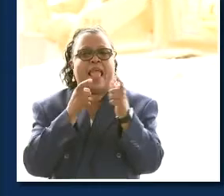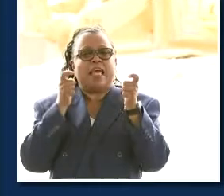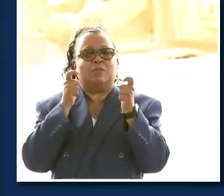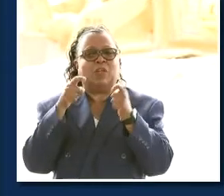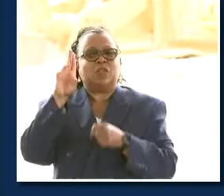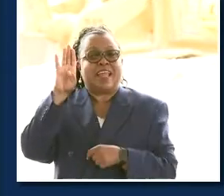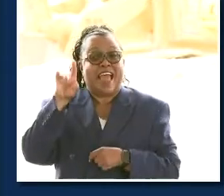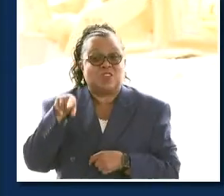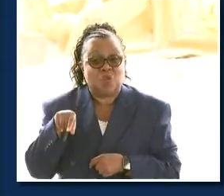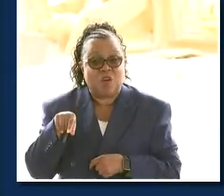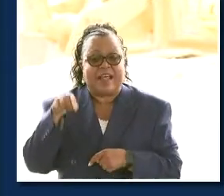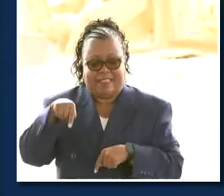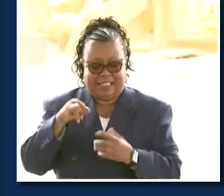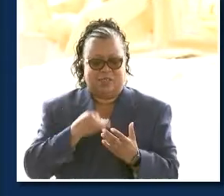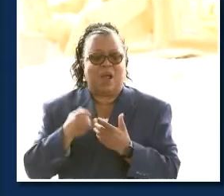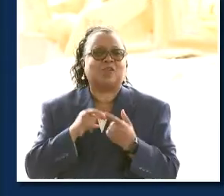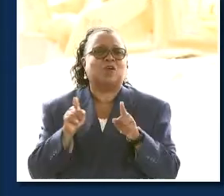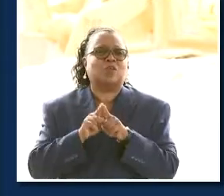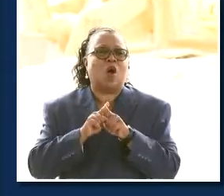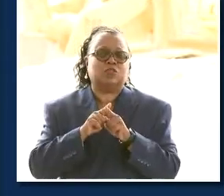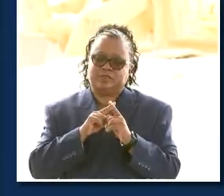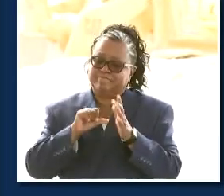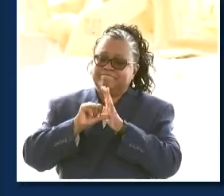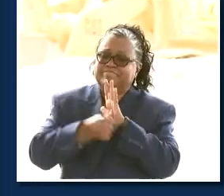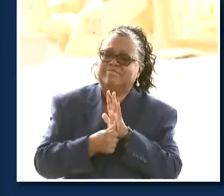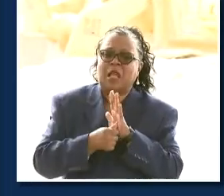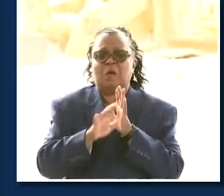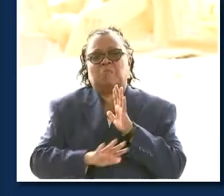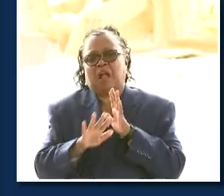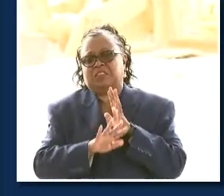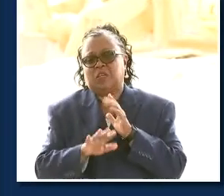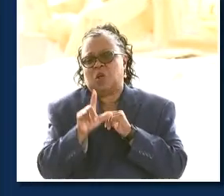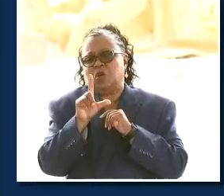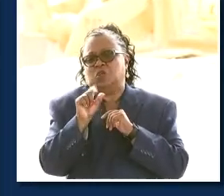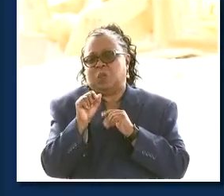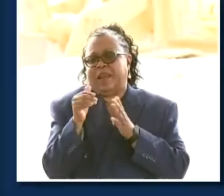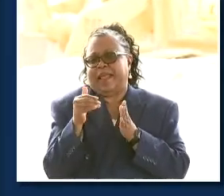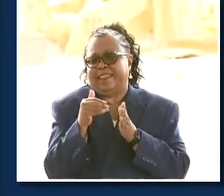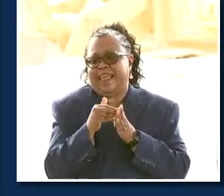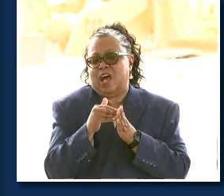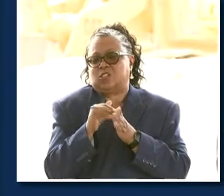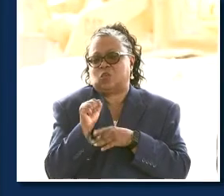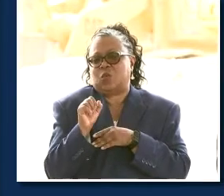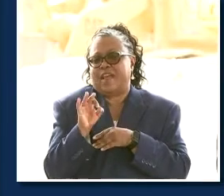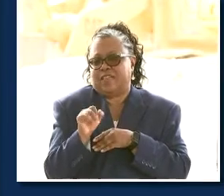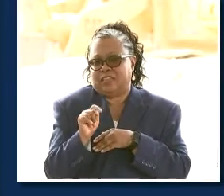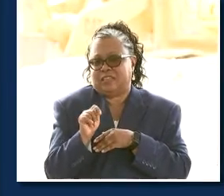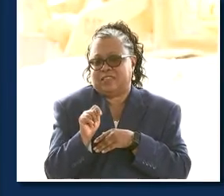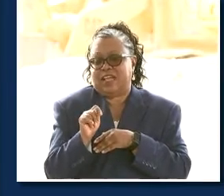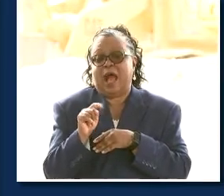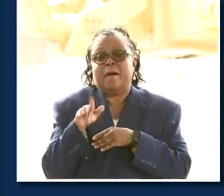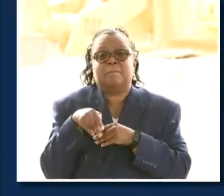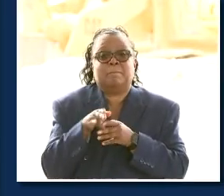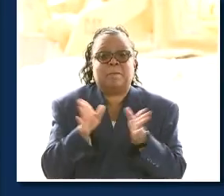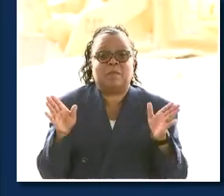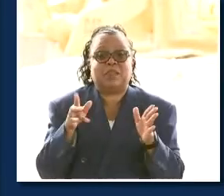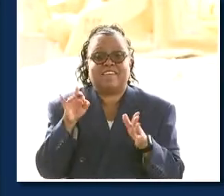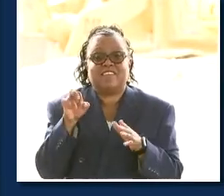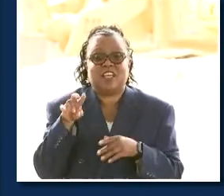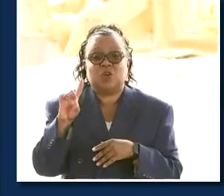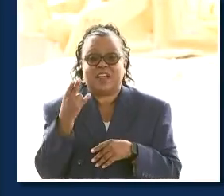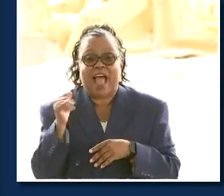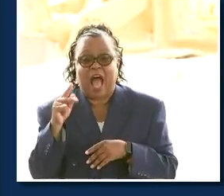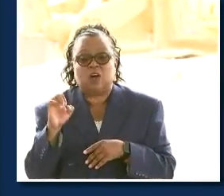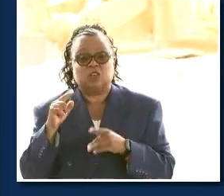administration headquarters, this project will also feature approximately 20,000 square foot public field house building, complete